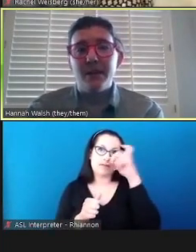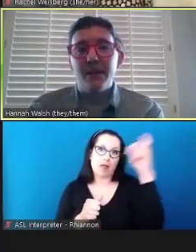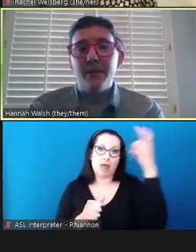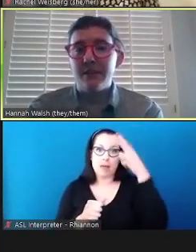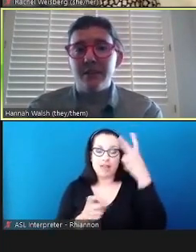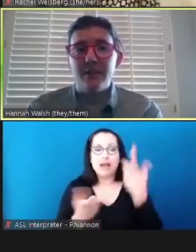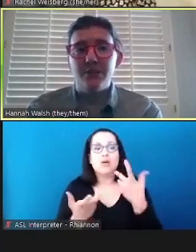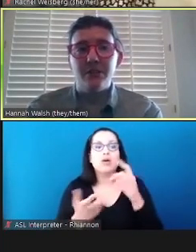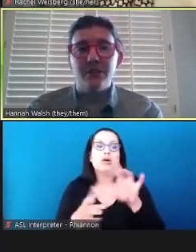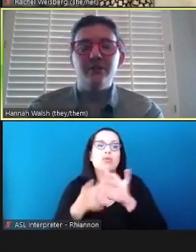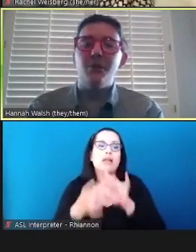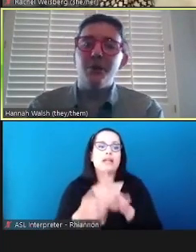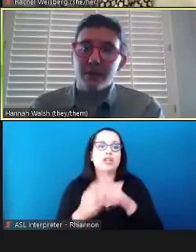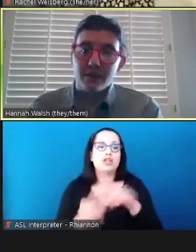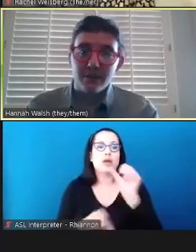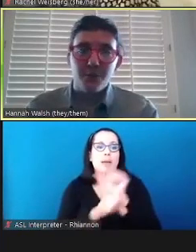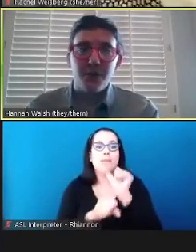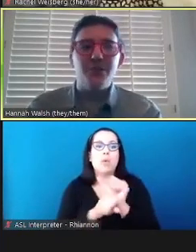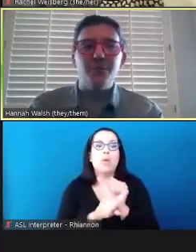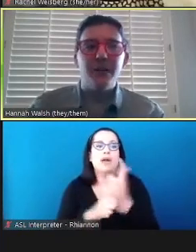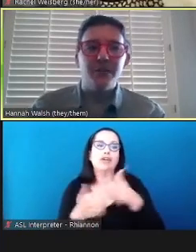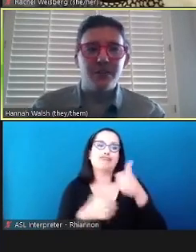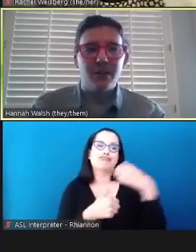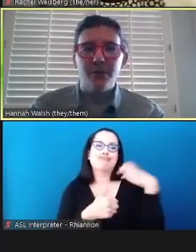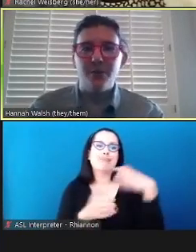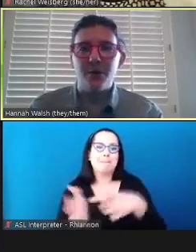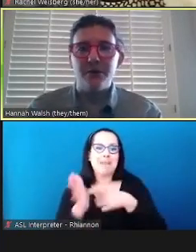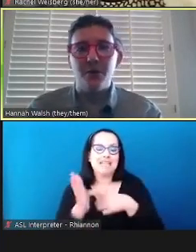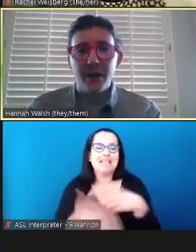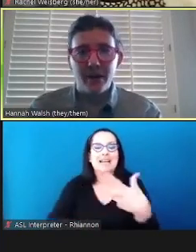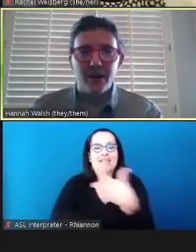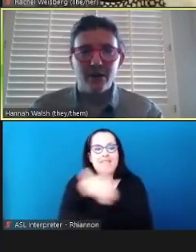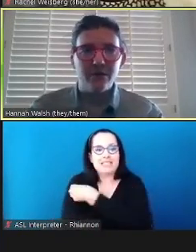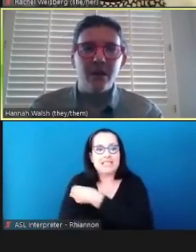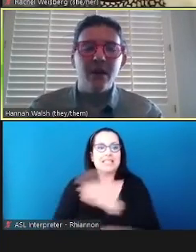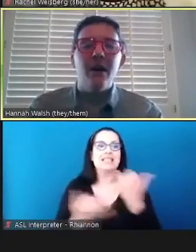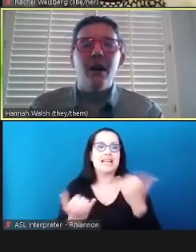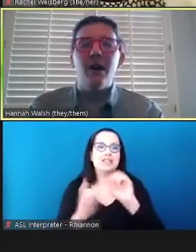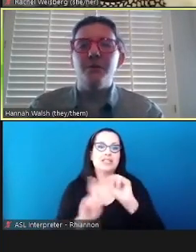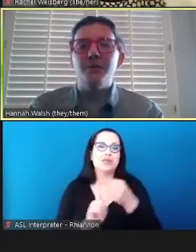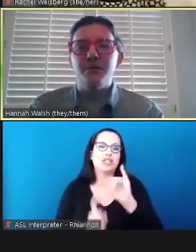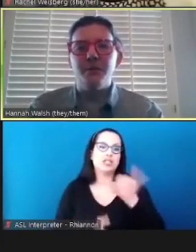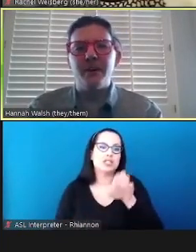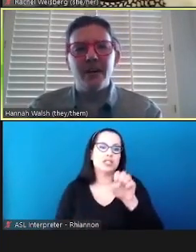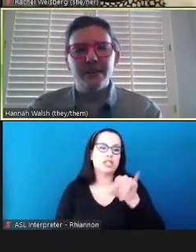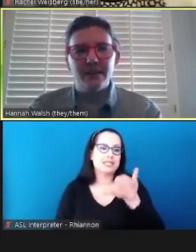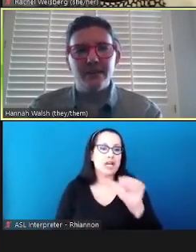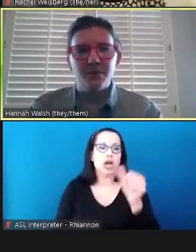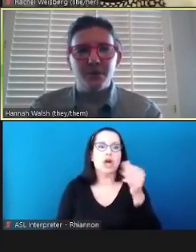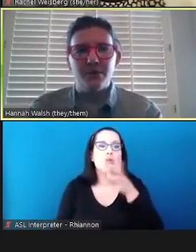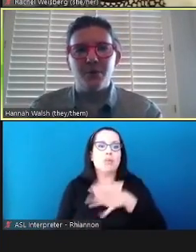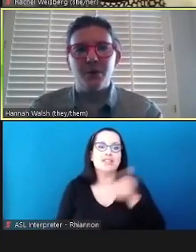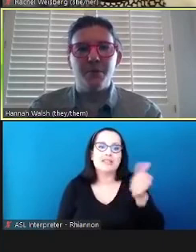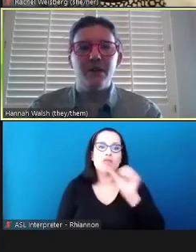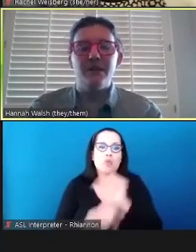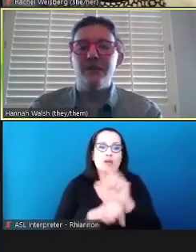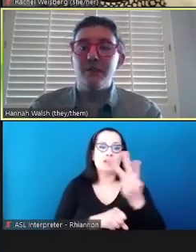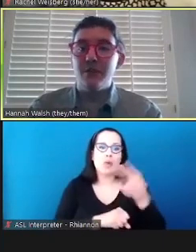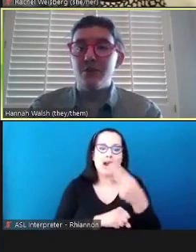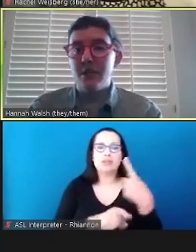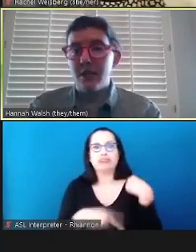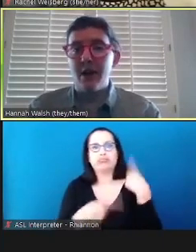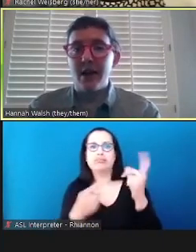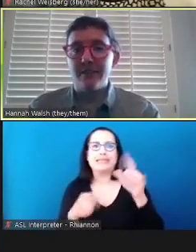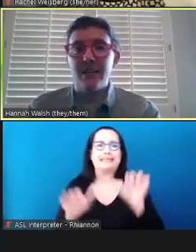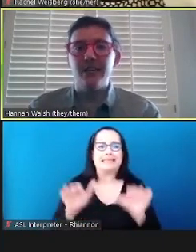mandated vaccinations. So in this situation, we have Jessica, who works in a warehouse. She's been very hesitant to return to work because even